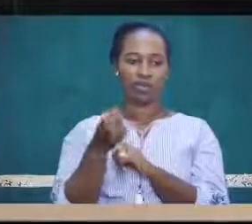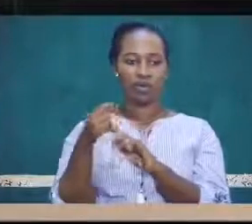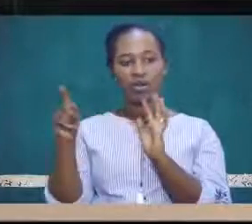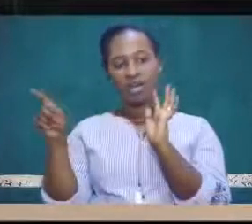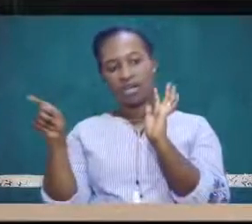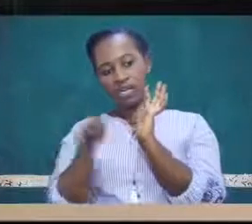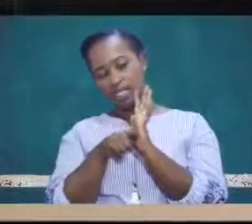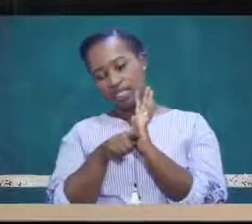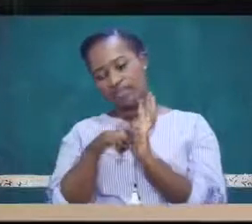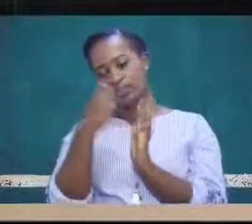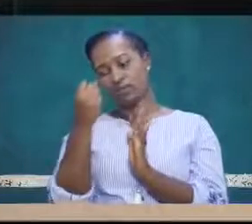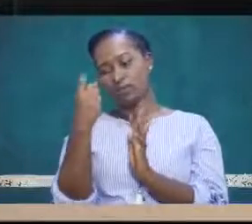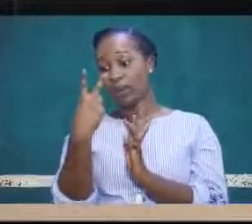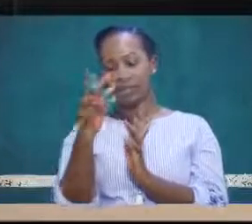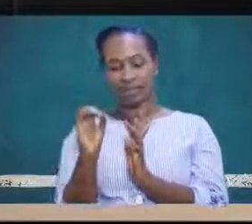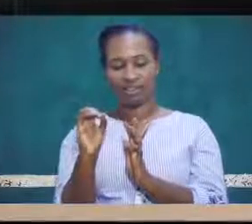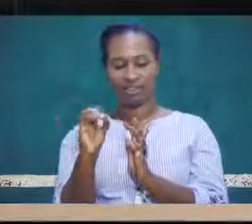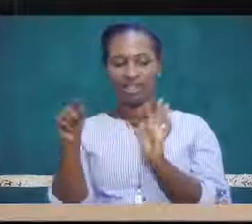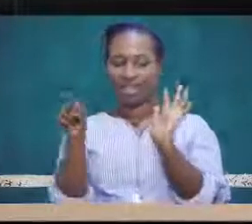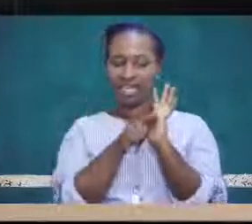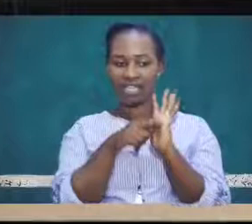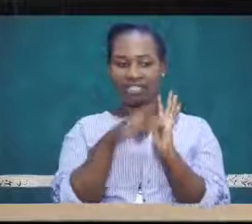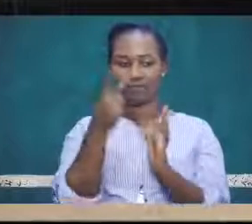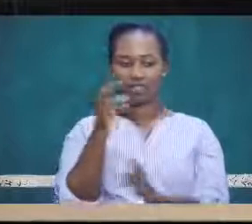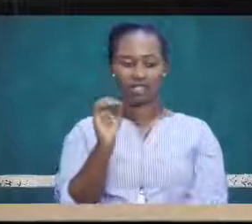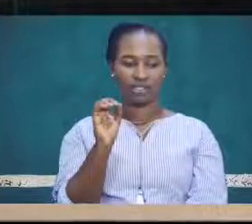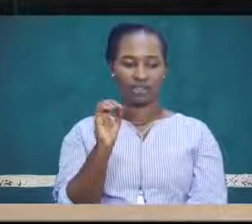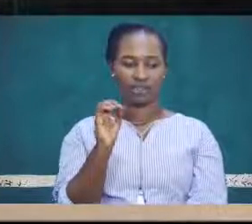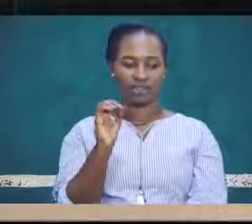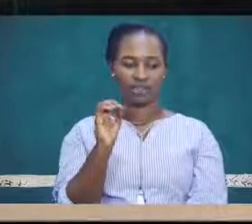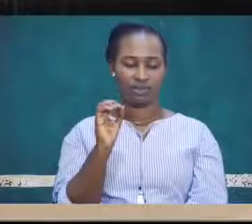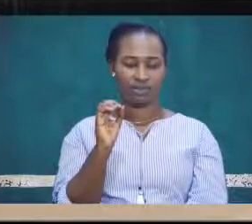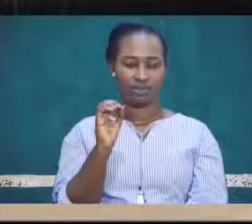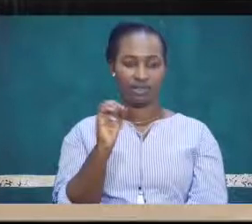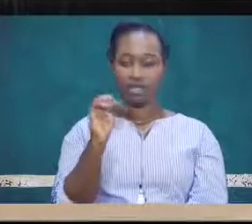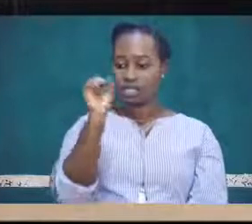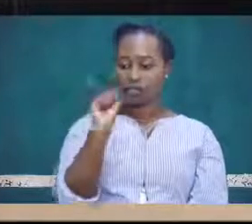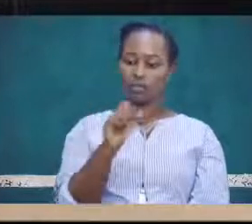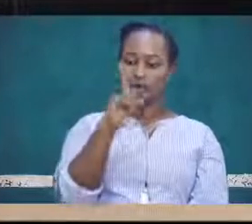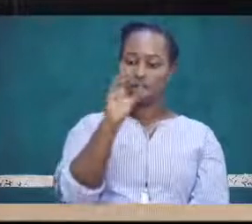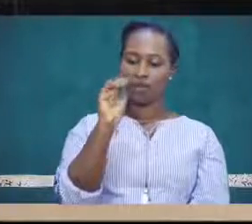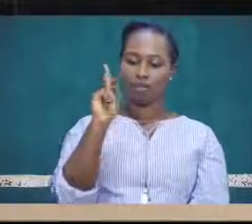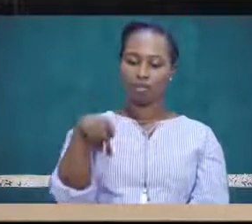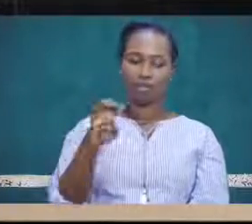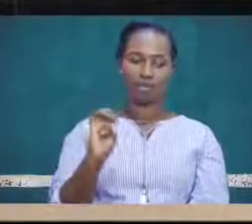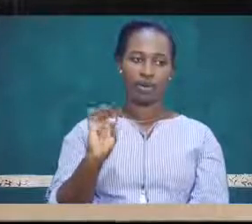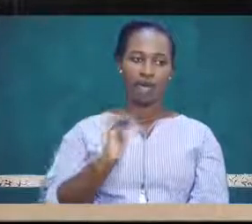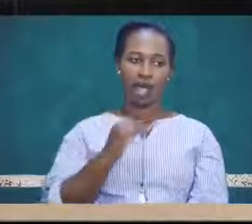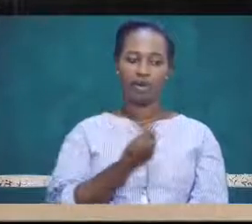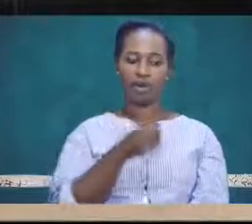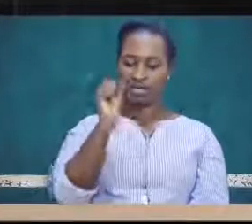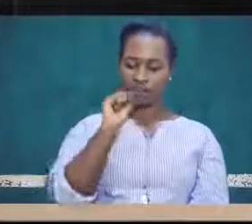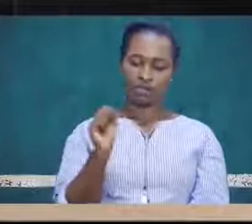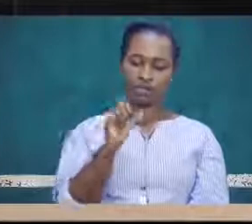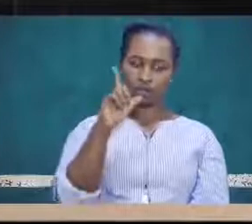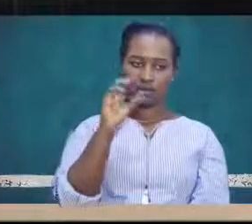negative 20. This gives you negative what? Negative 20. So the slope, our slope, which is m, the